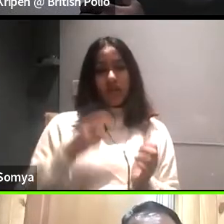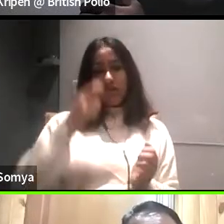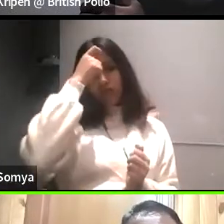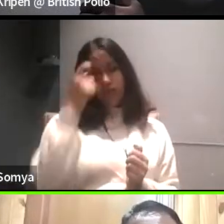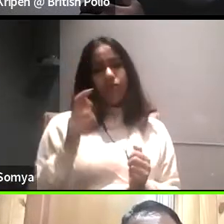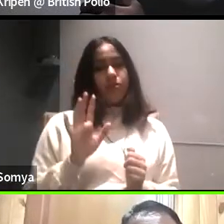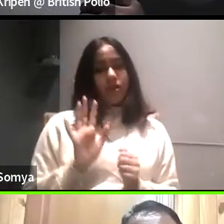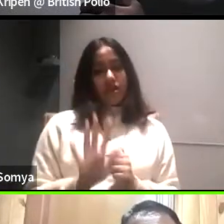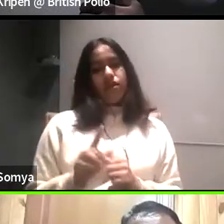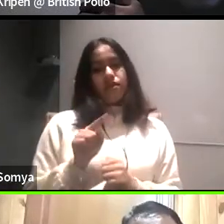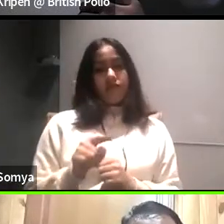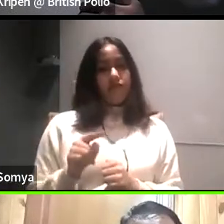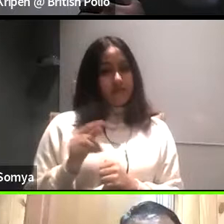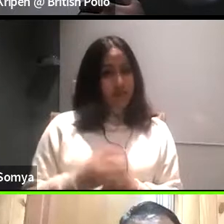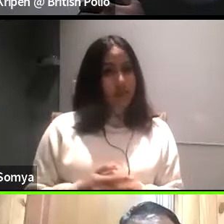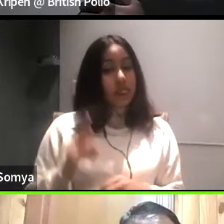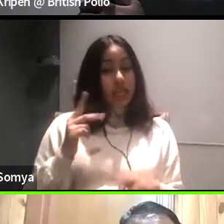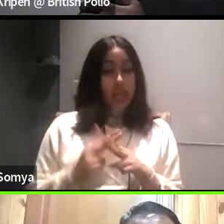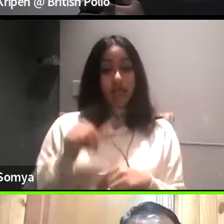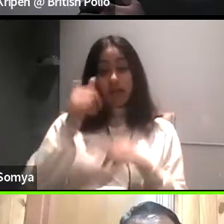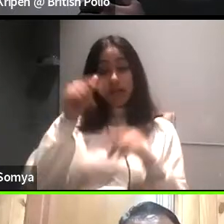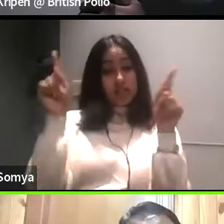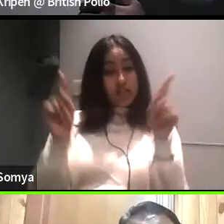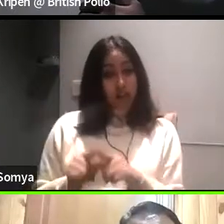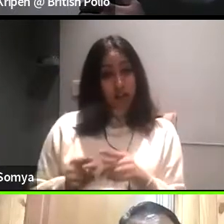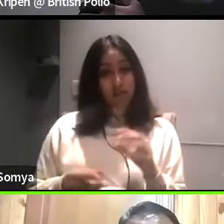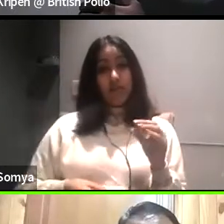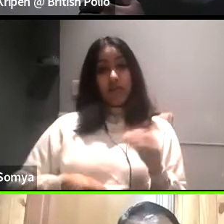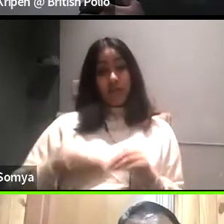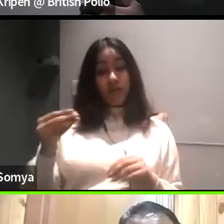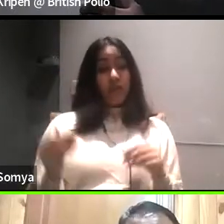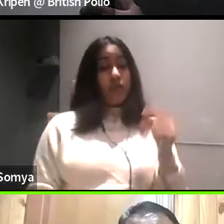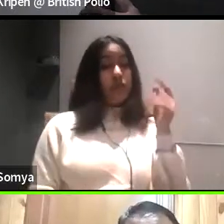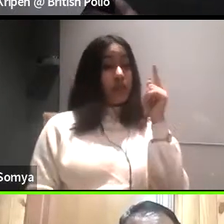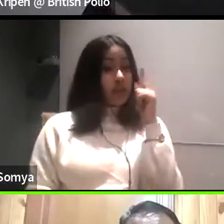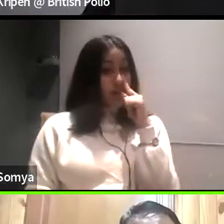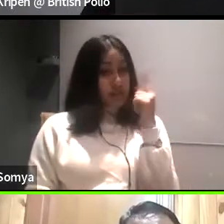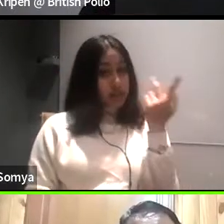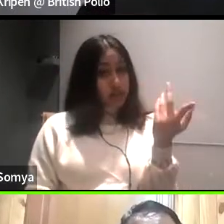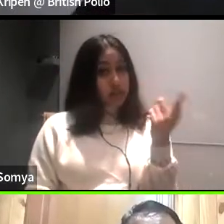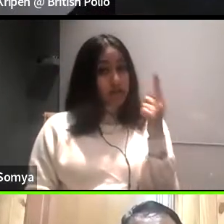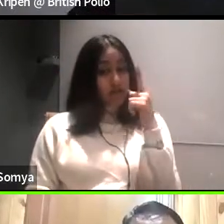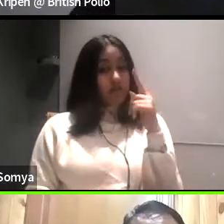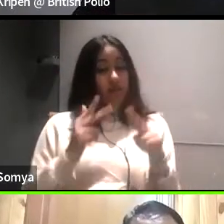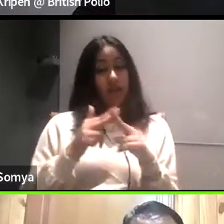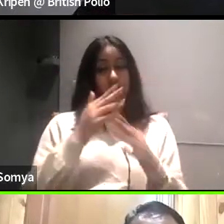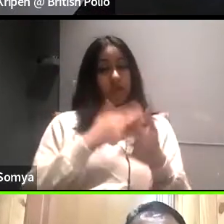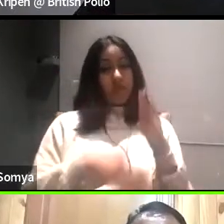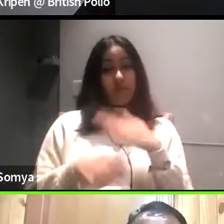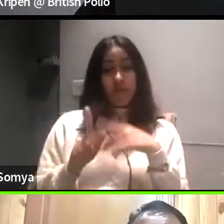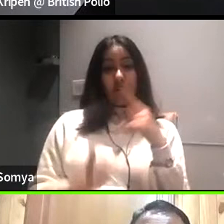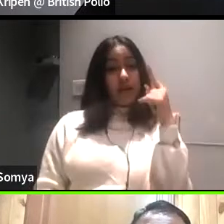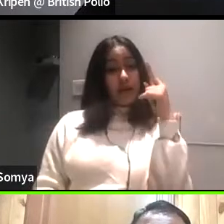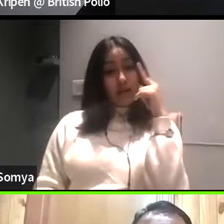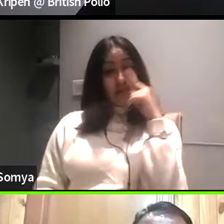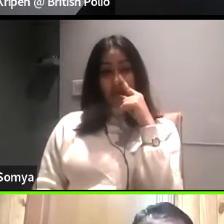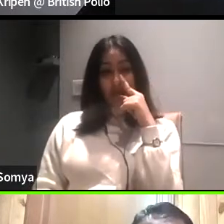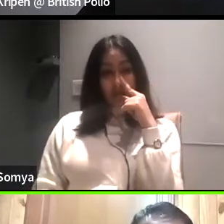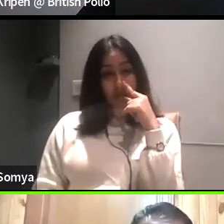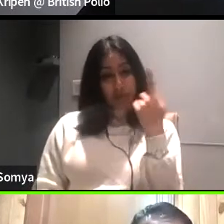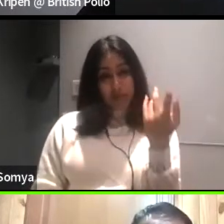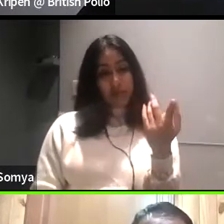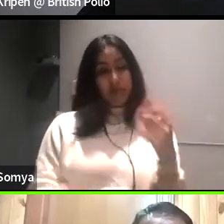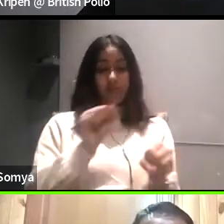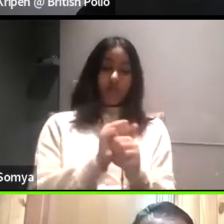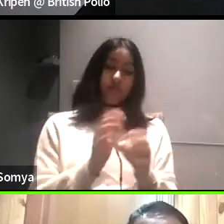that mostly males, people with disability who are males, get the opportunity to go back and